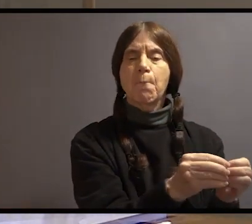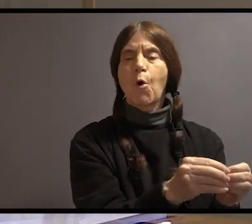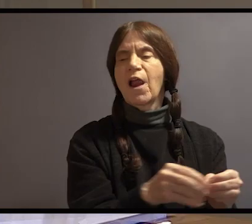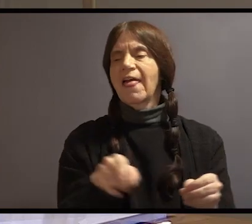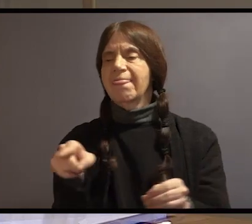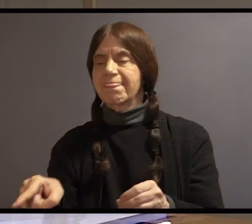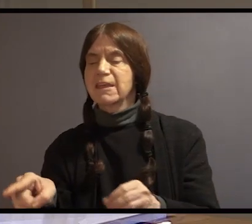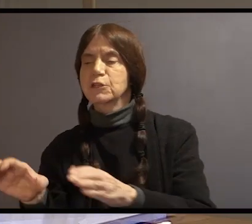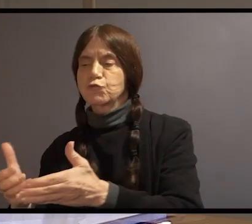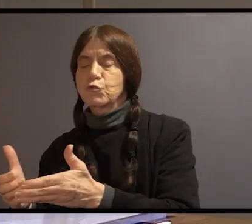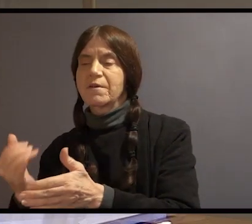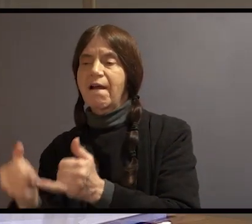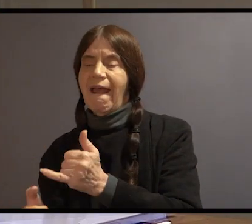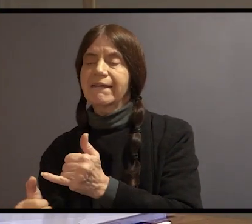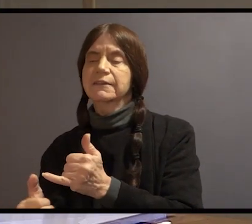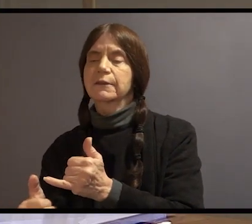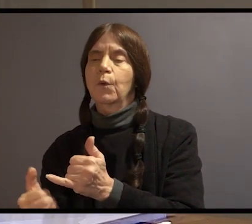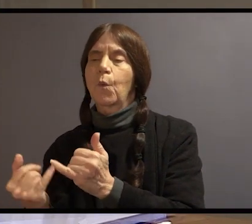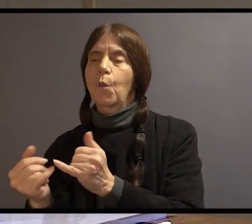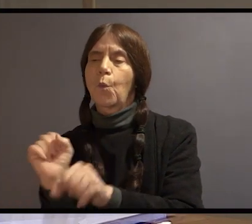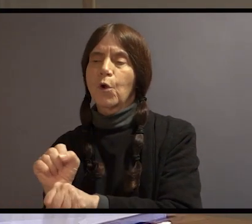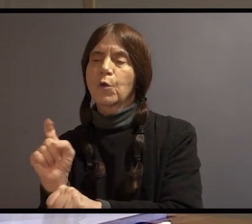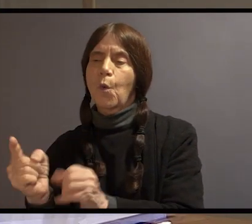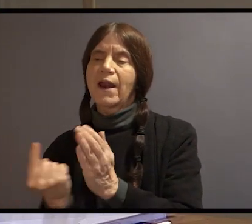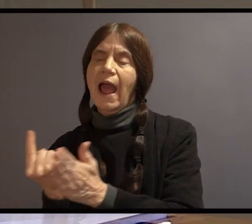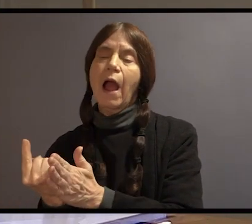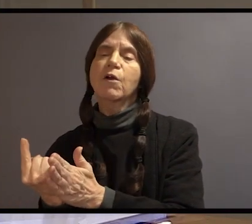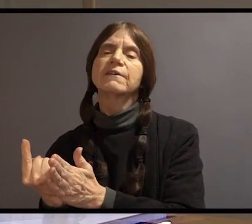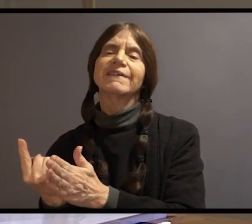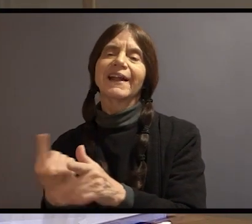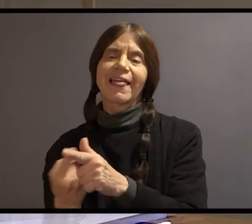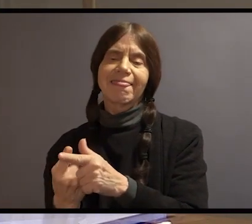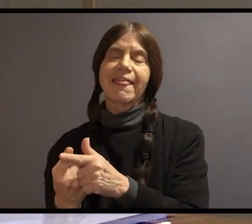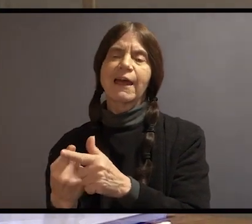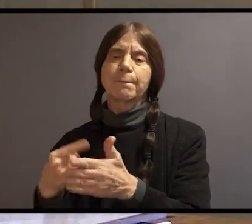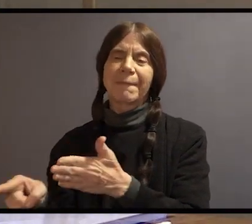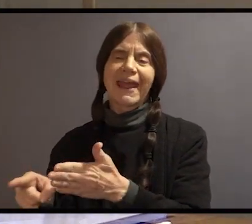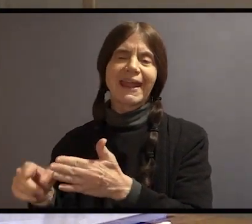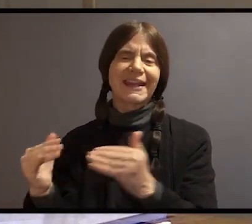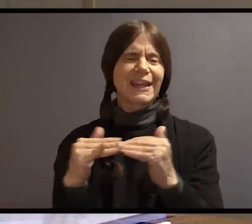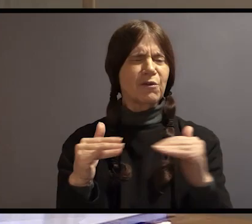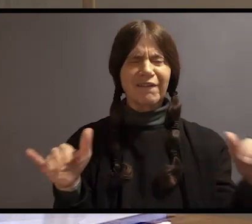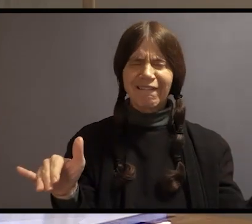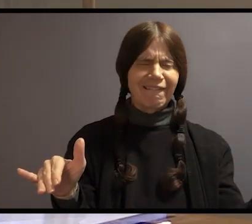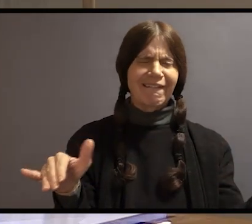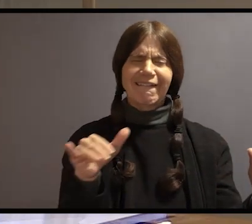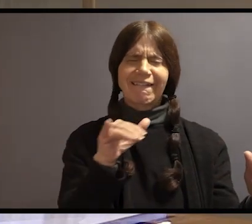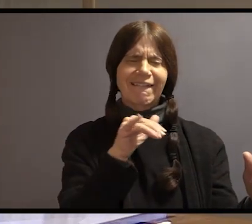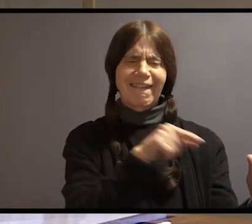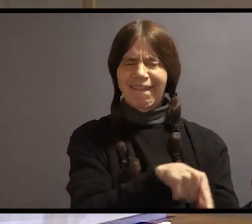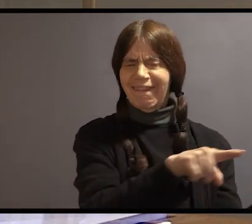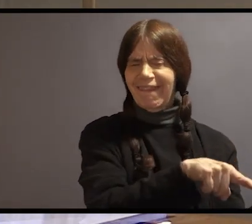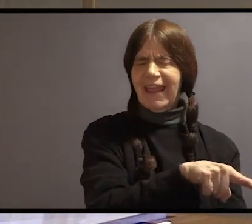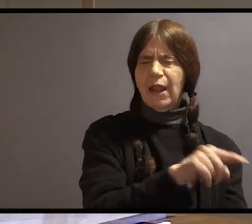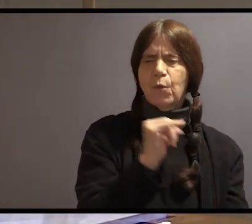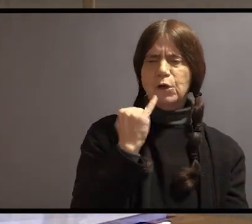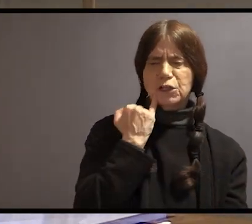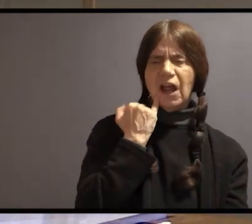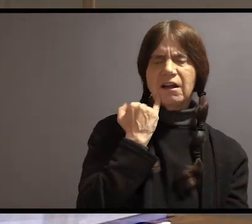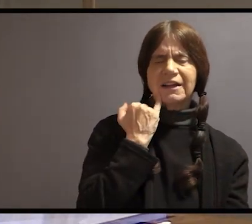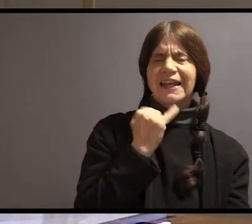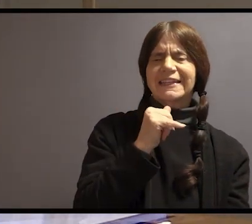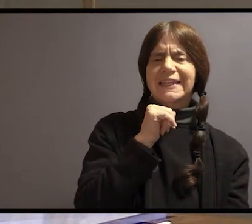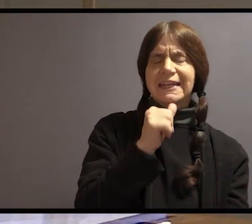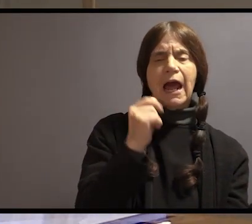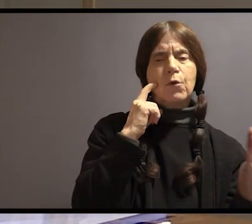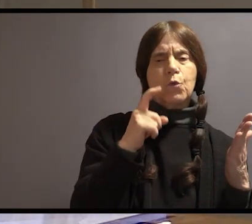Because of this, they got jealous. They got jealous because they stopped thinking in terms of the grace of the